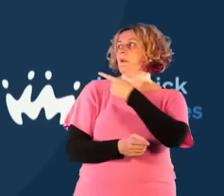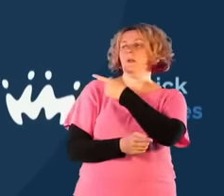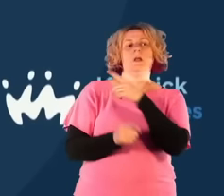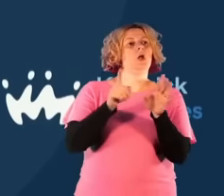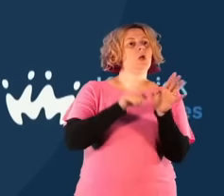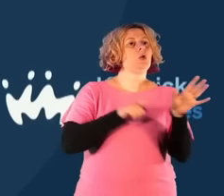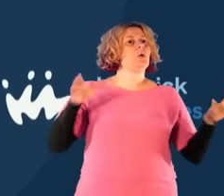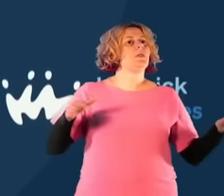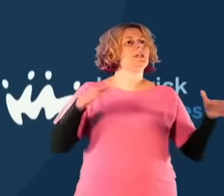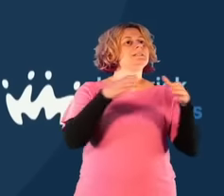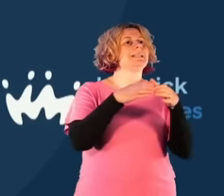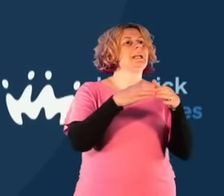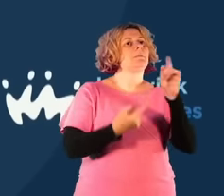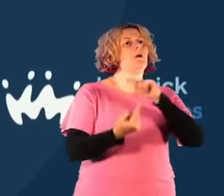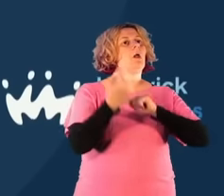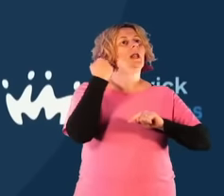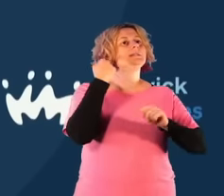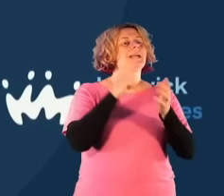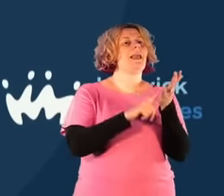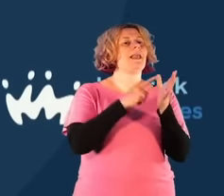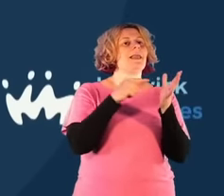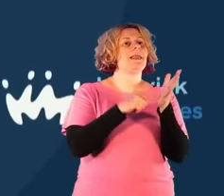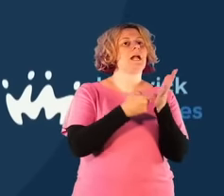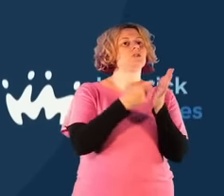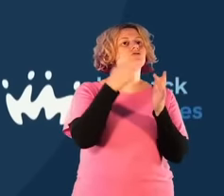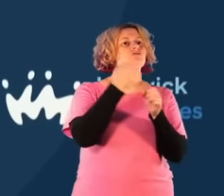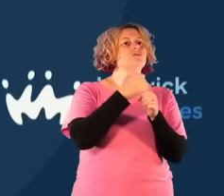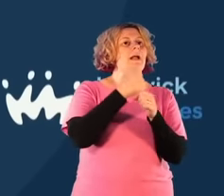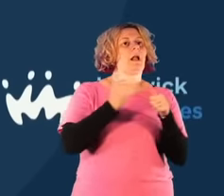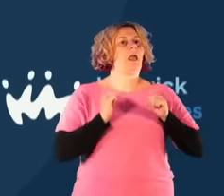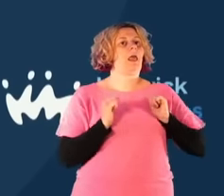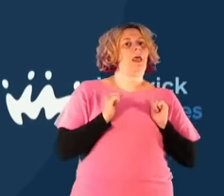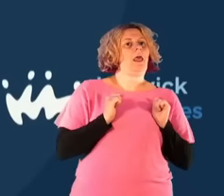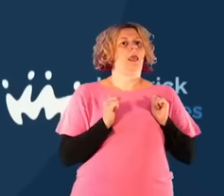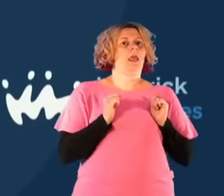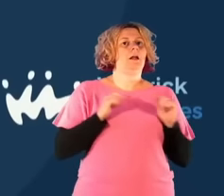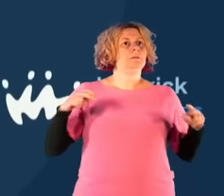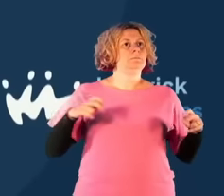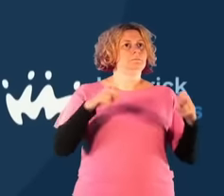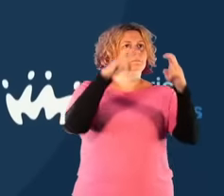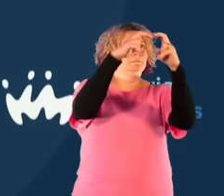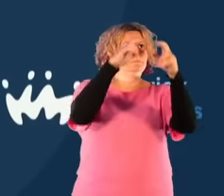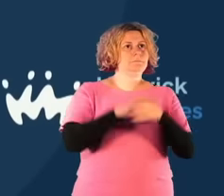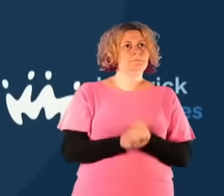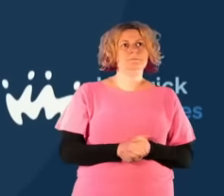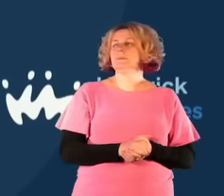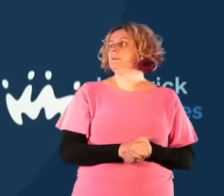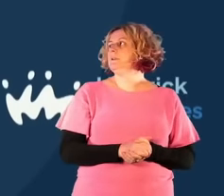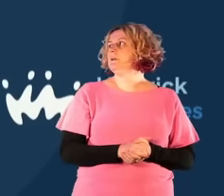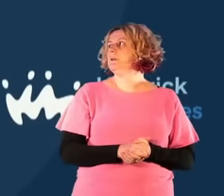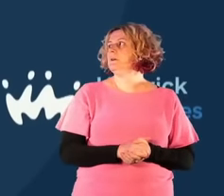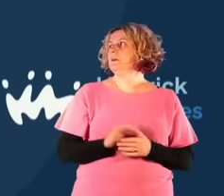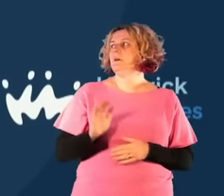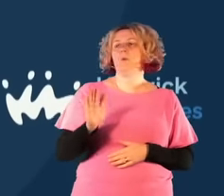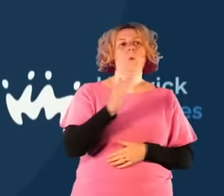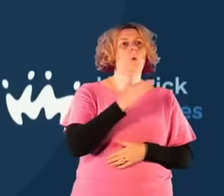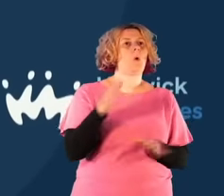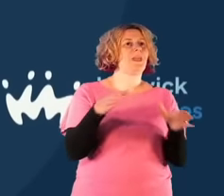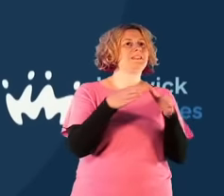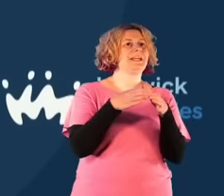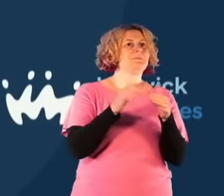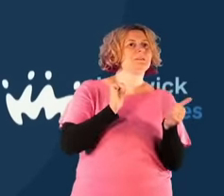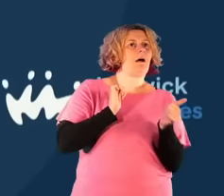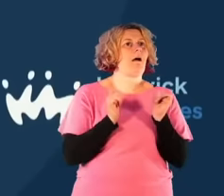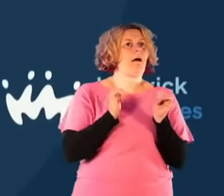went up Latrig yesterday. All the teams seem to be going up Latrig. Yeah, having a great time in the sunshine. And we've got one